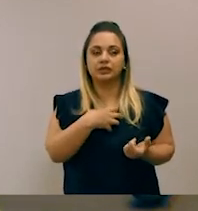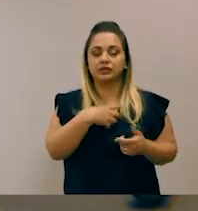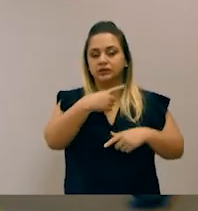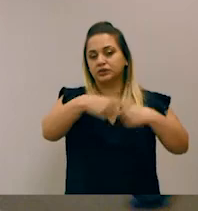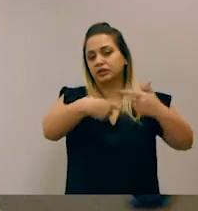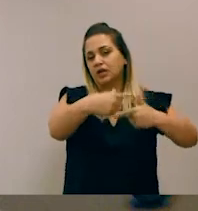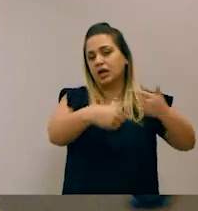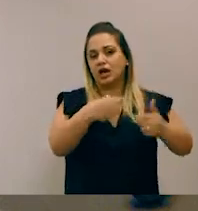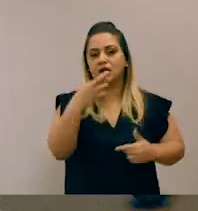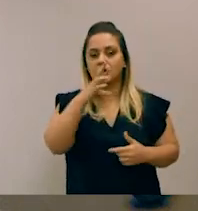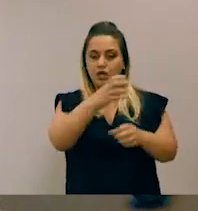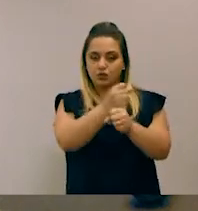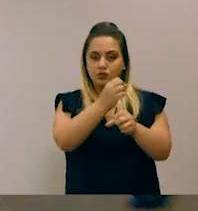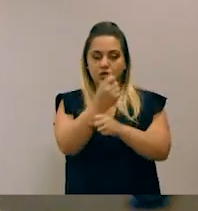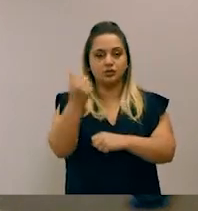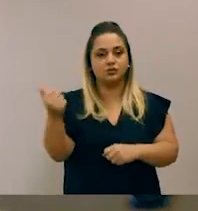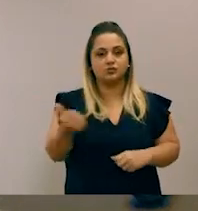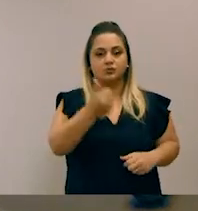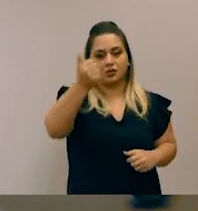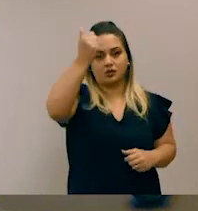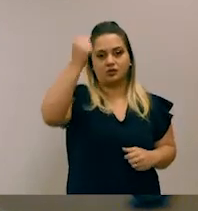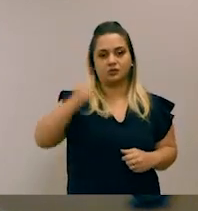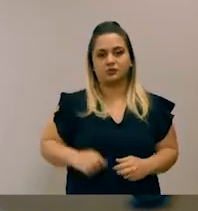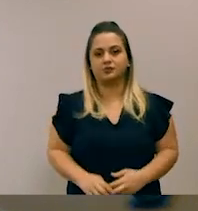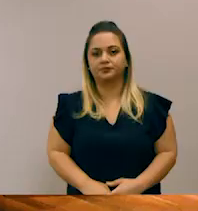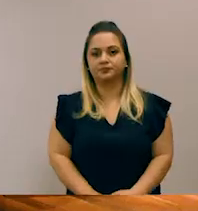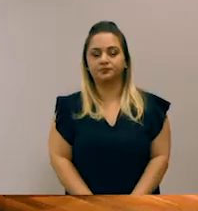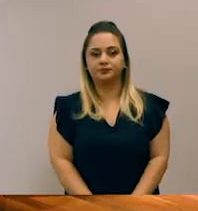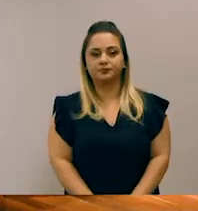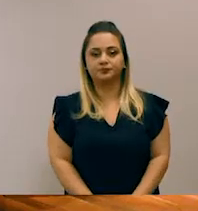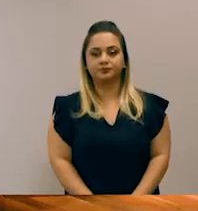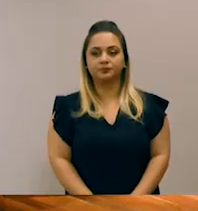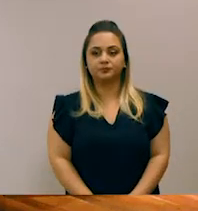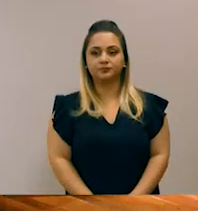it could generate better outcomes.